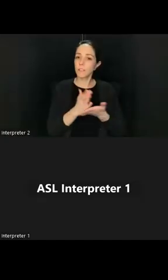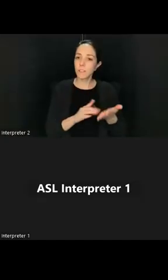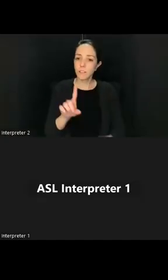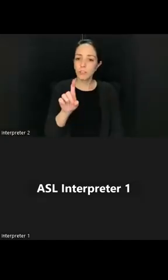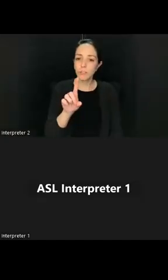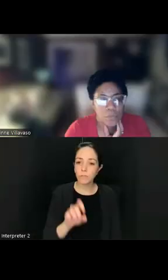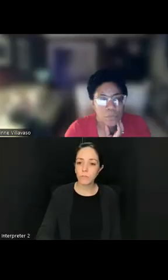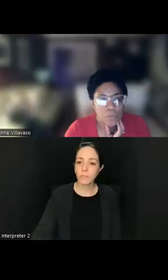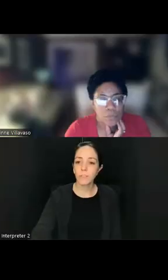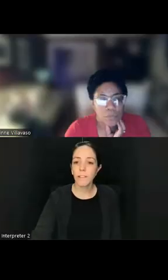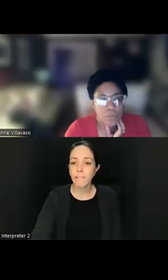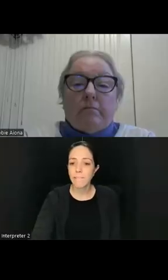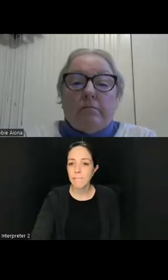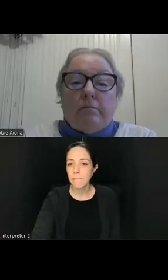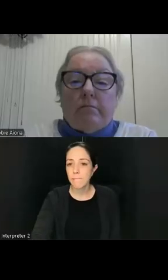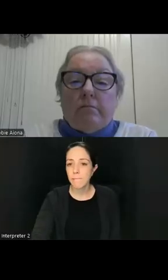Okay.